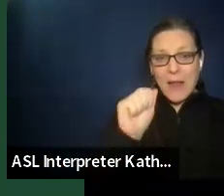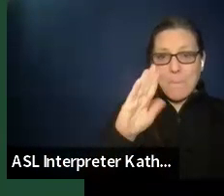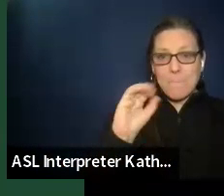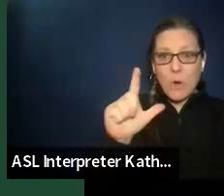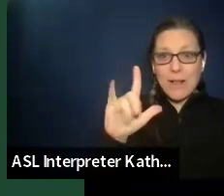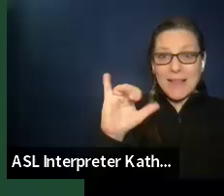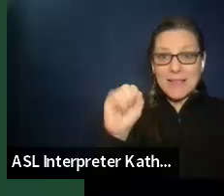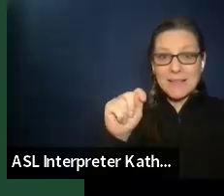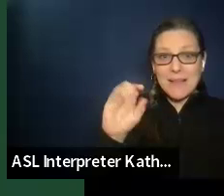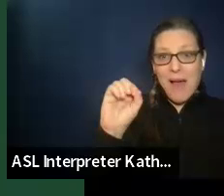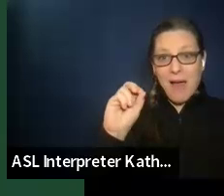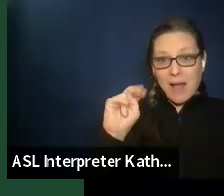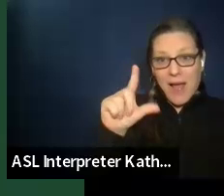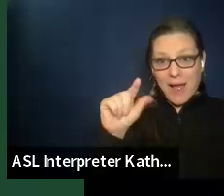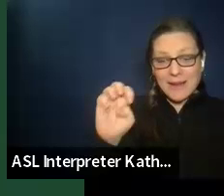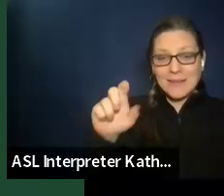webinars@booklistonline.com.